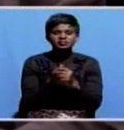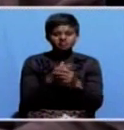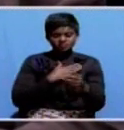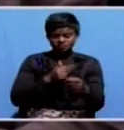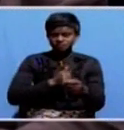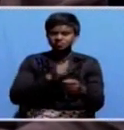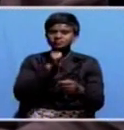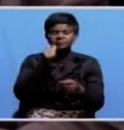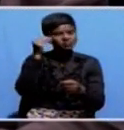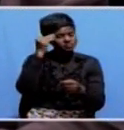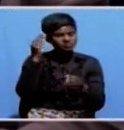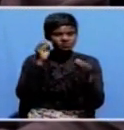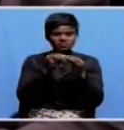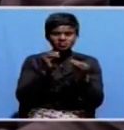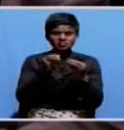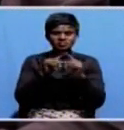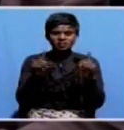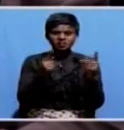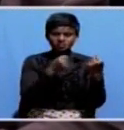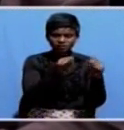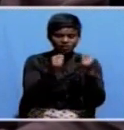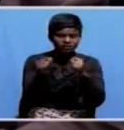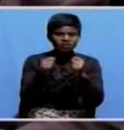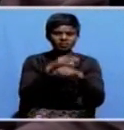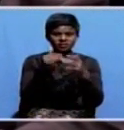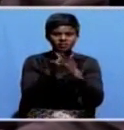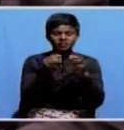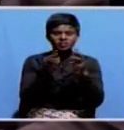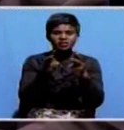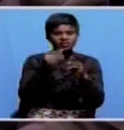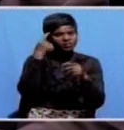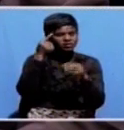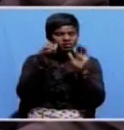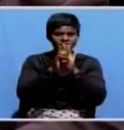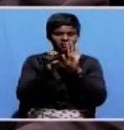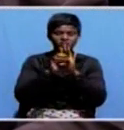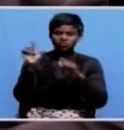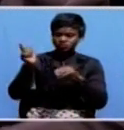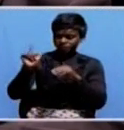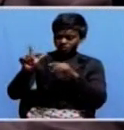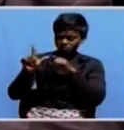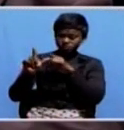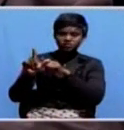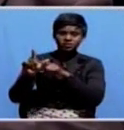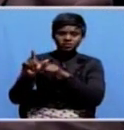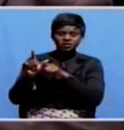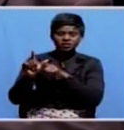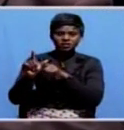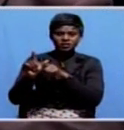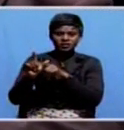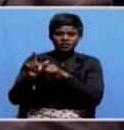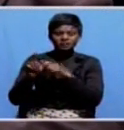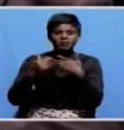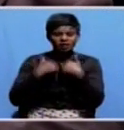know about that, but he tried by all means. Take, for example, the MMD itself. They had